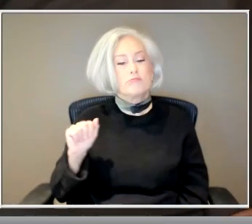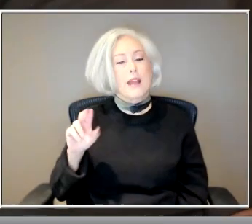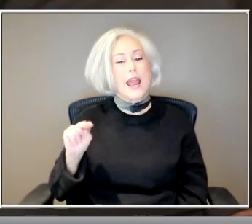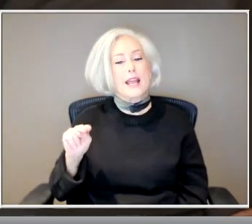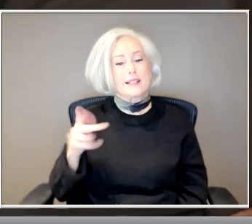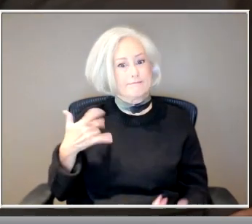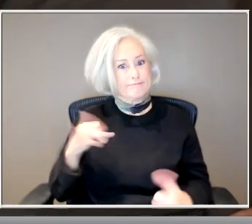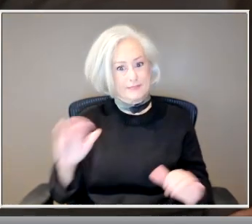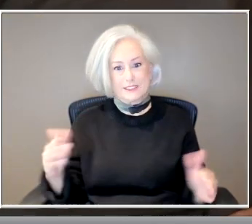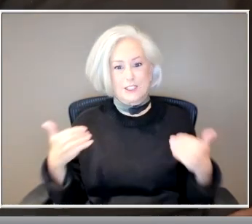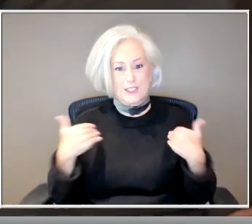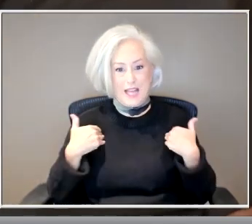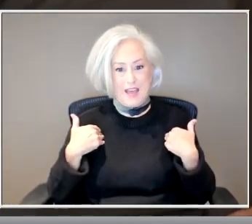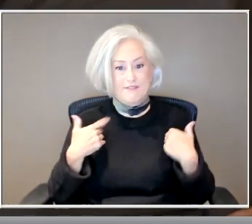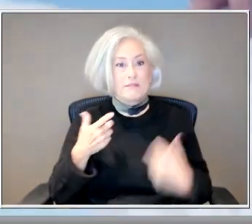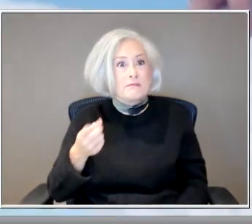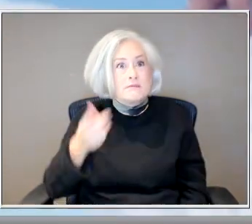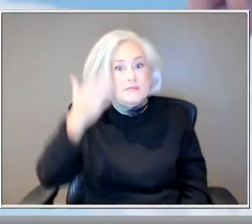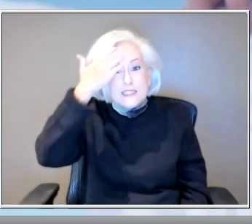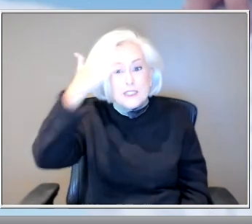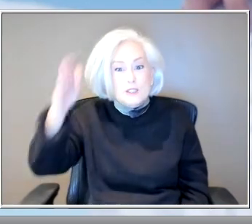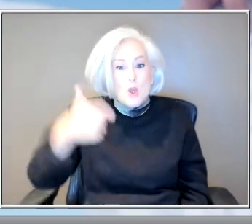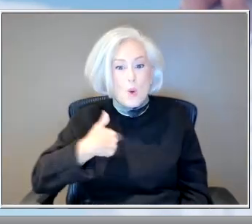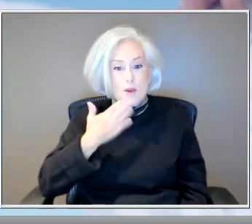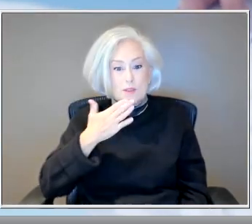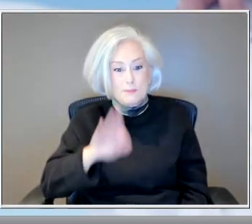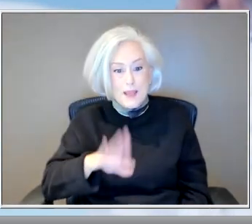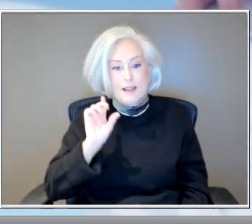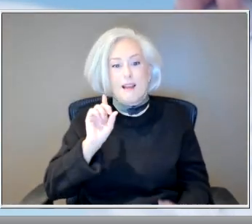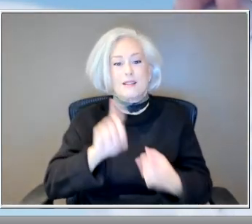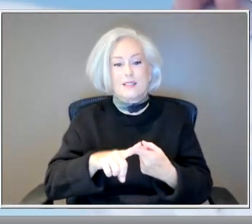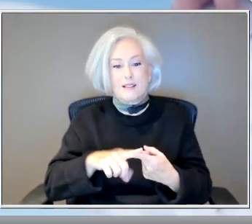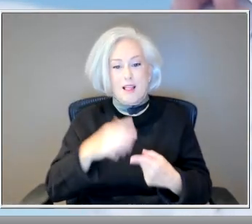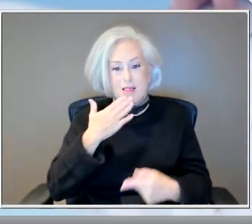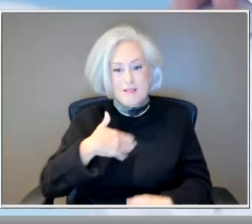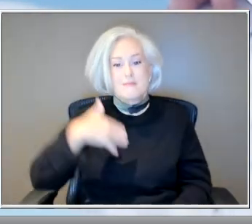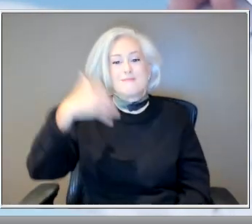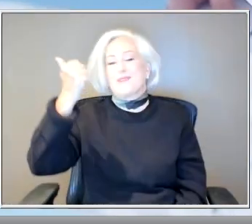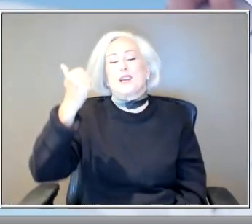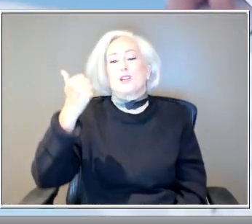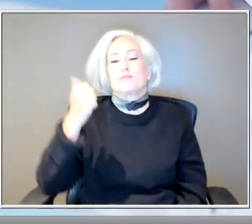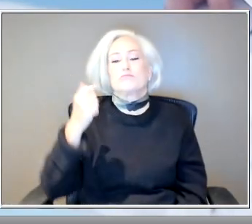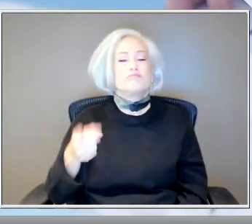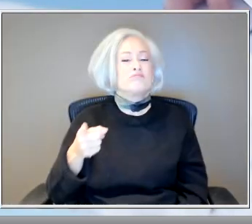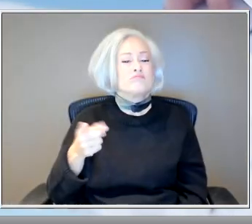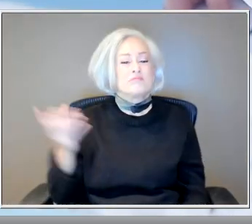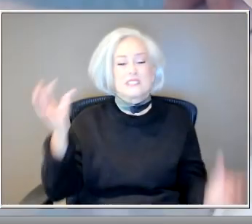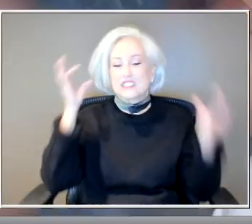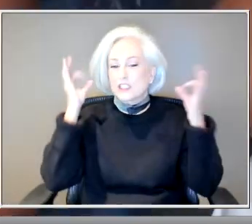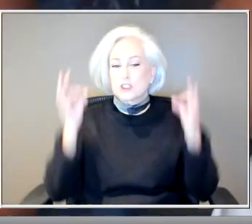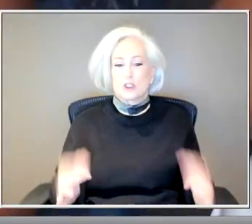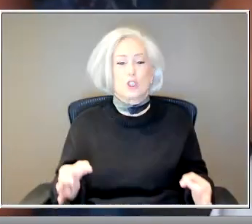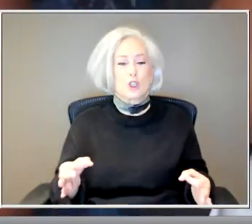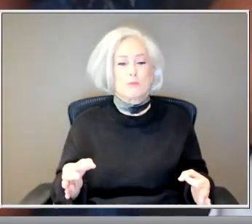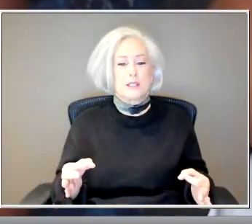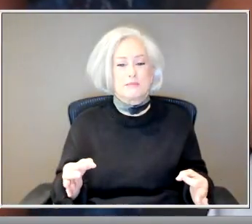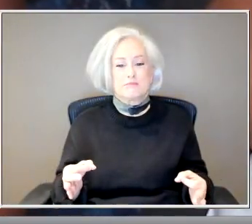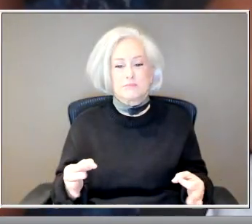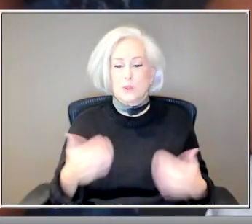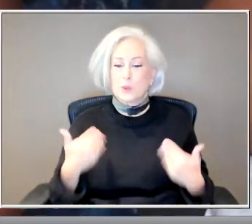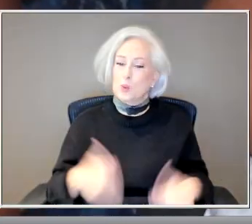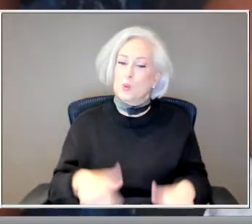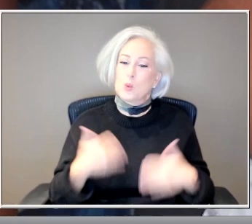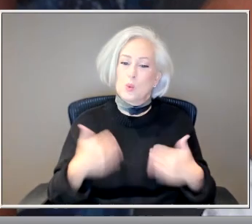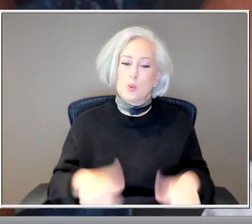know that I was so bad until I was better. She is determined. She is more guts and determination than anybody I've met. She's